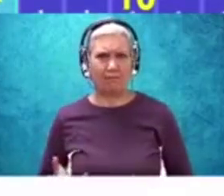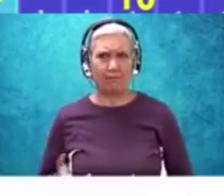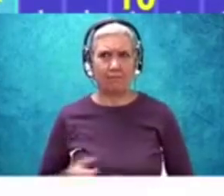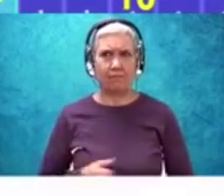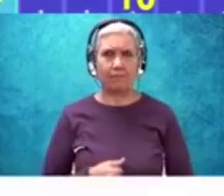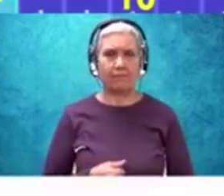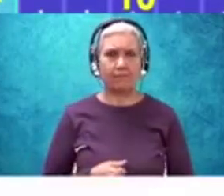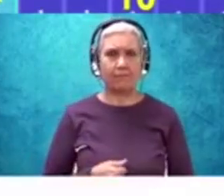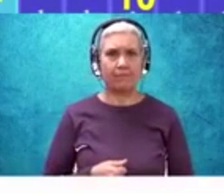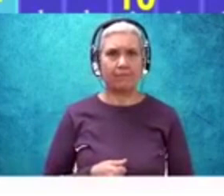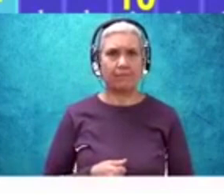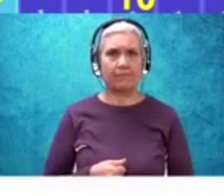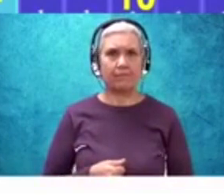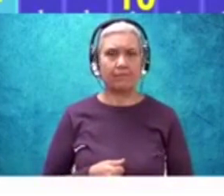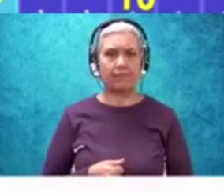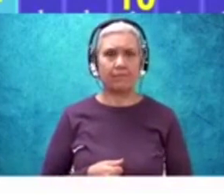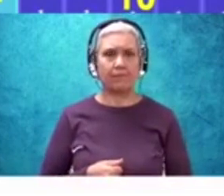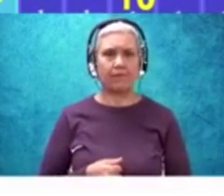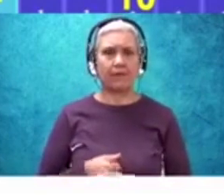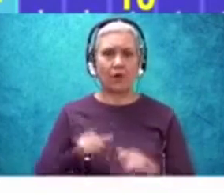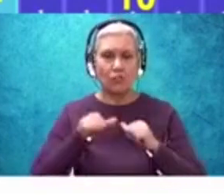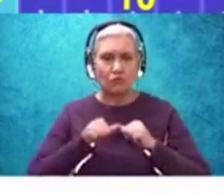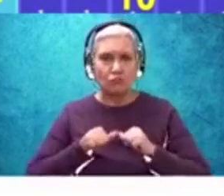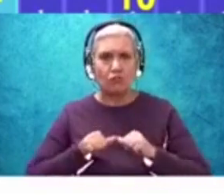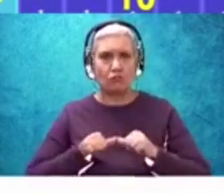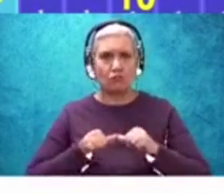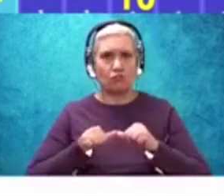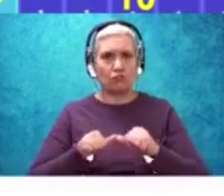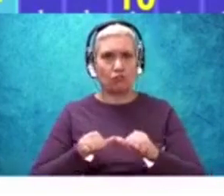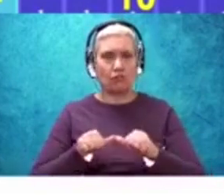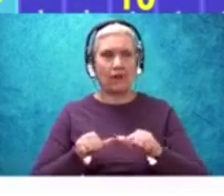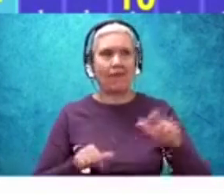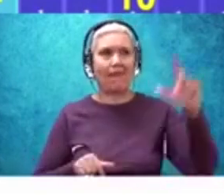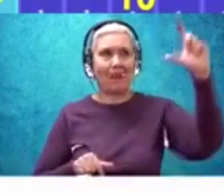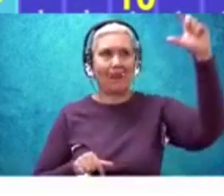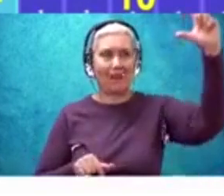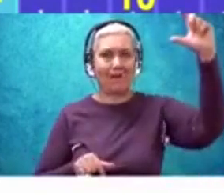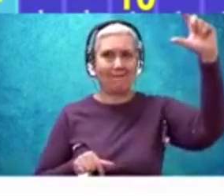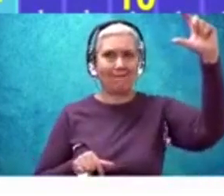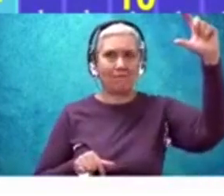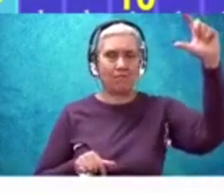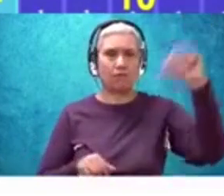on each of these rectangles. See how they're constantly in that upper left-hand corner.